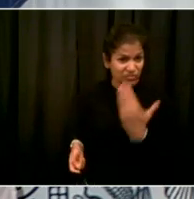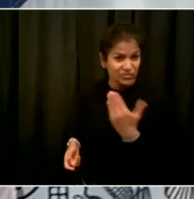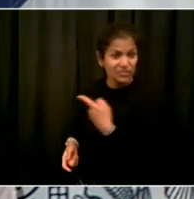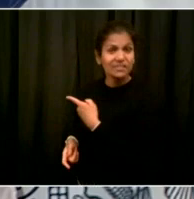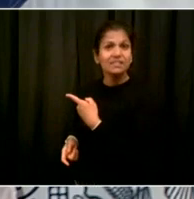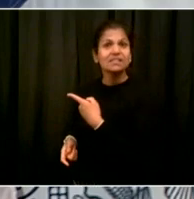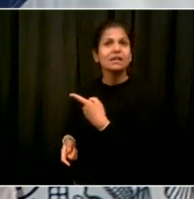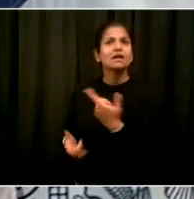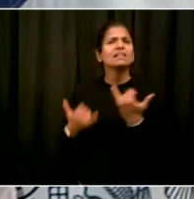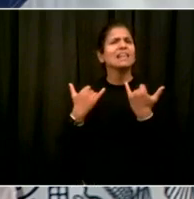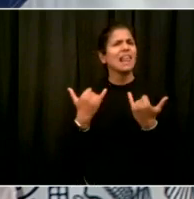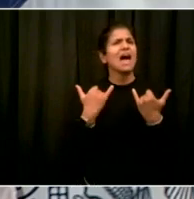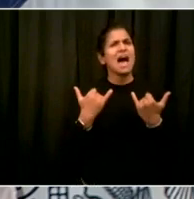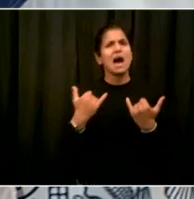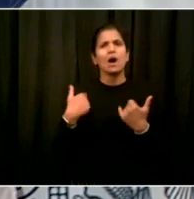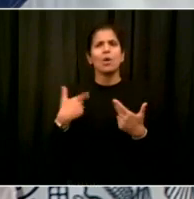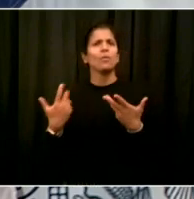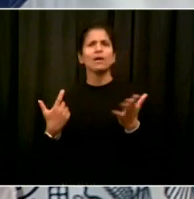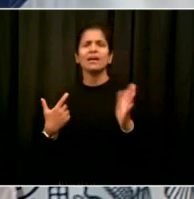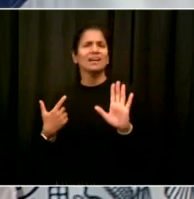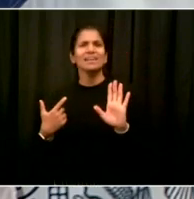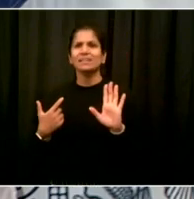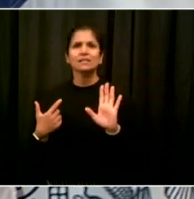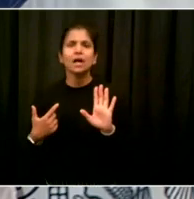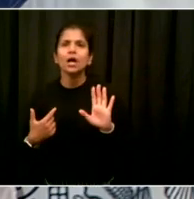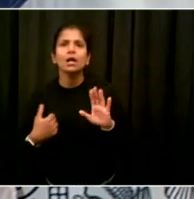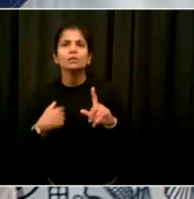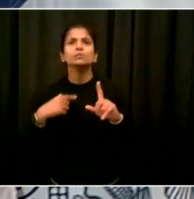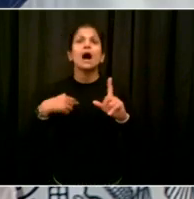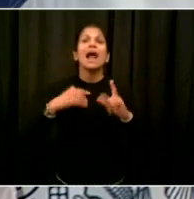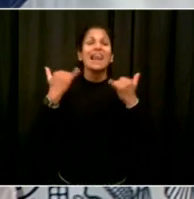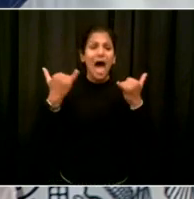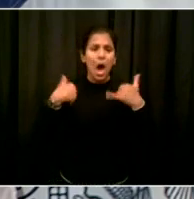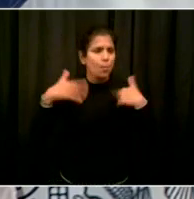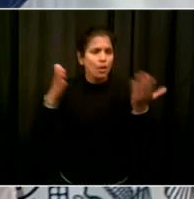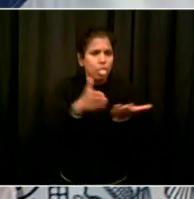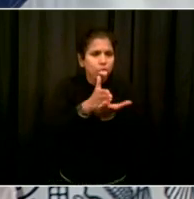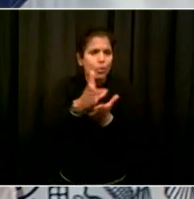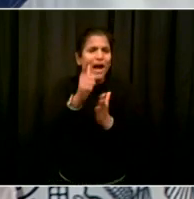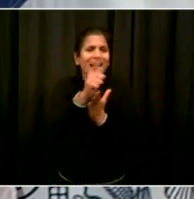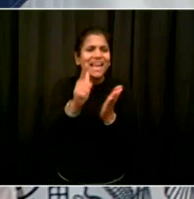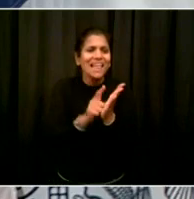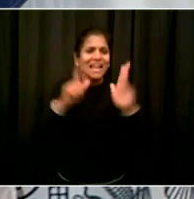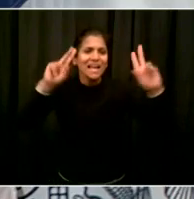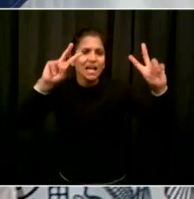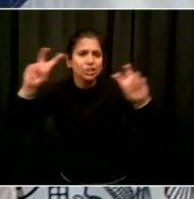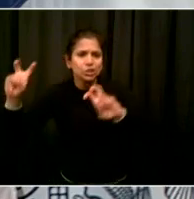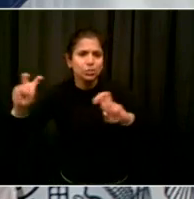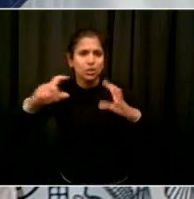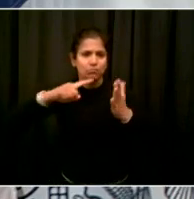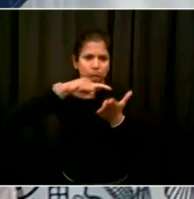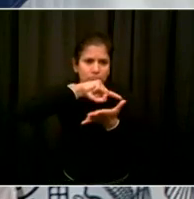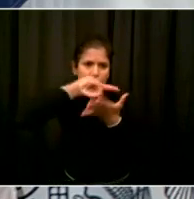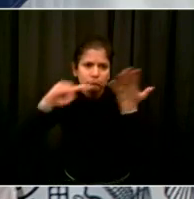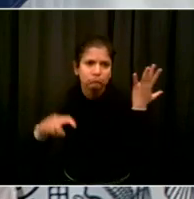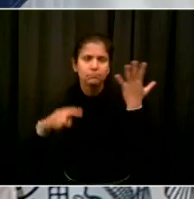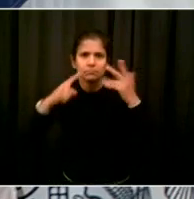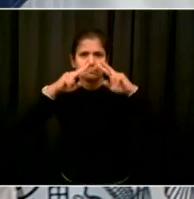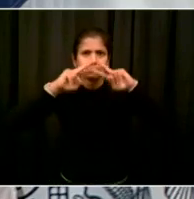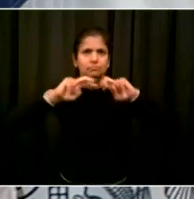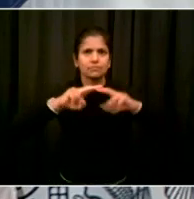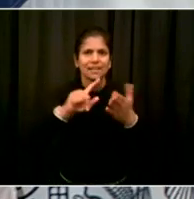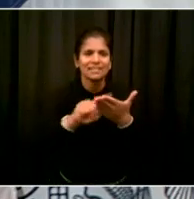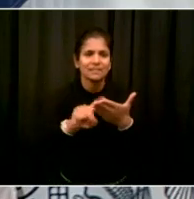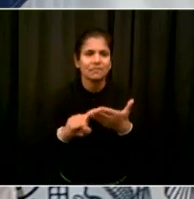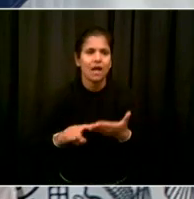department's handling this, very, very professional operation, looking at these facts. Again, this will be concluded